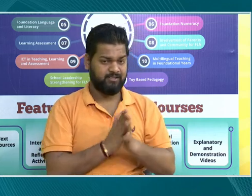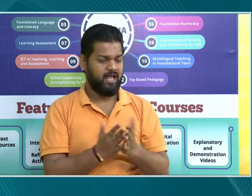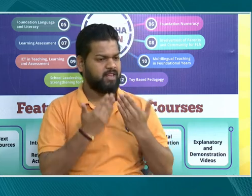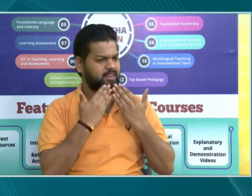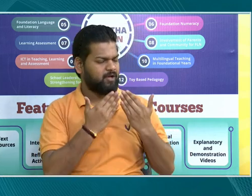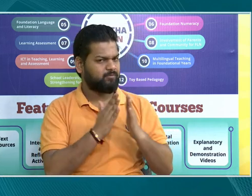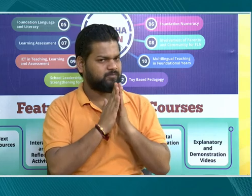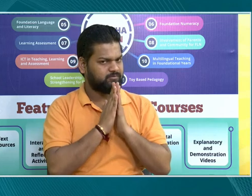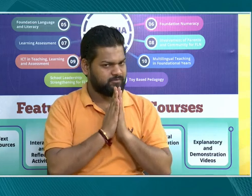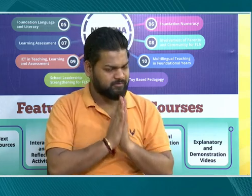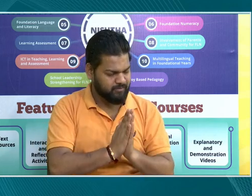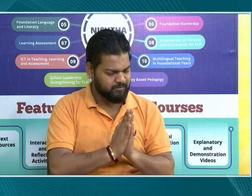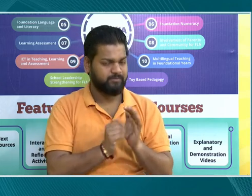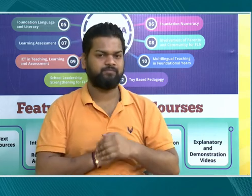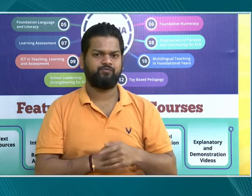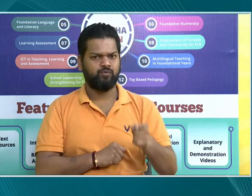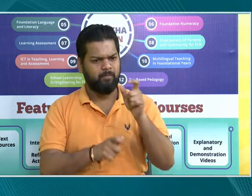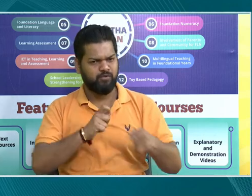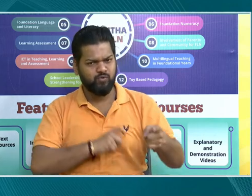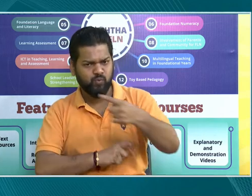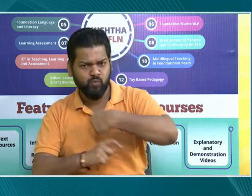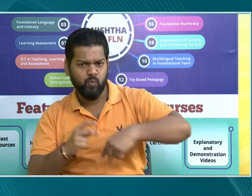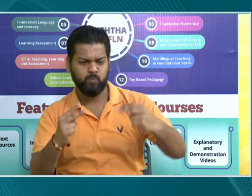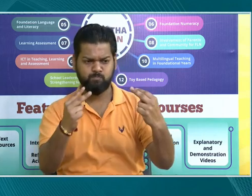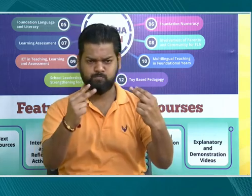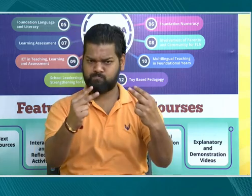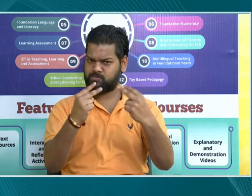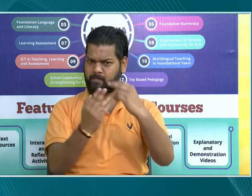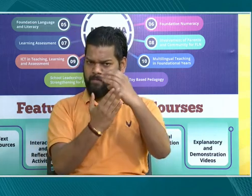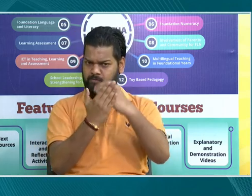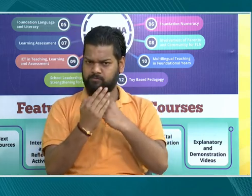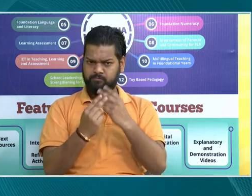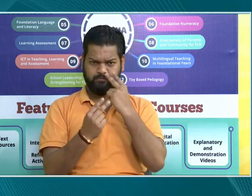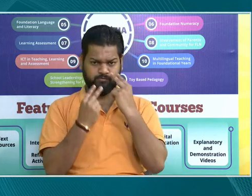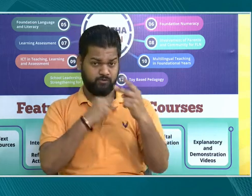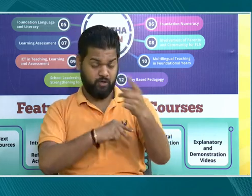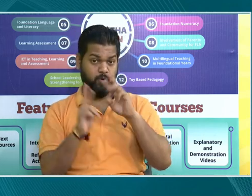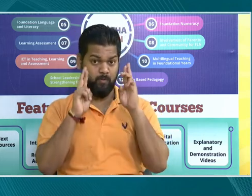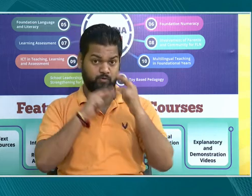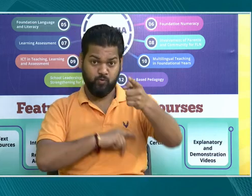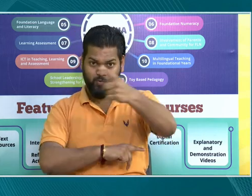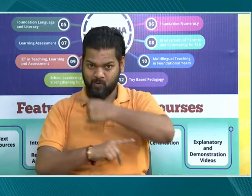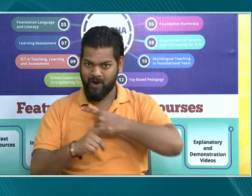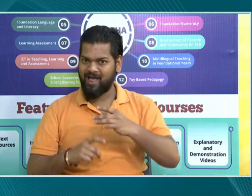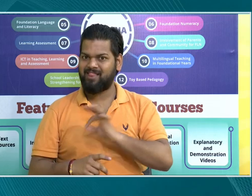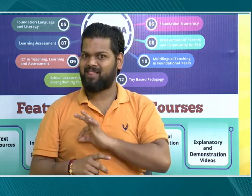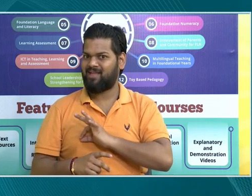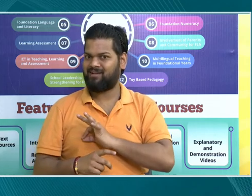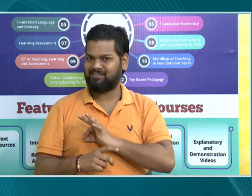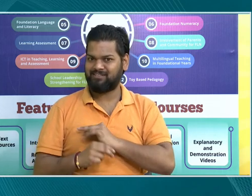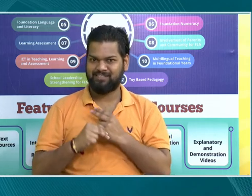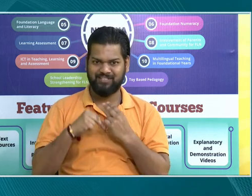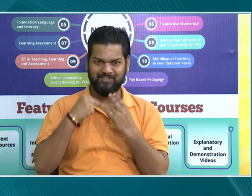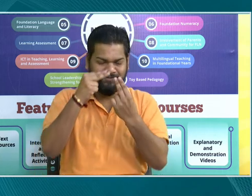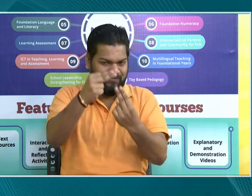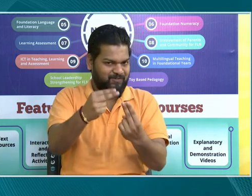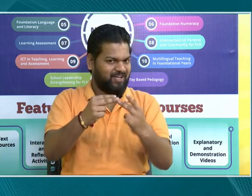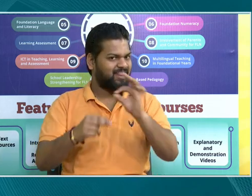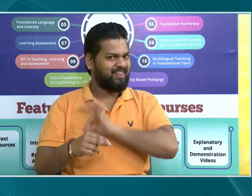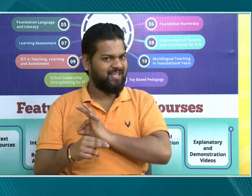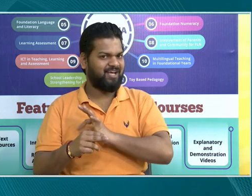Namaskar. Thank you to all our viewers as well for watching this program. We hope that you will like it, you will like it, and if you have